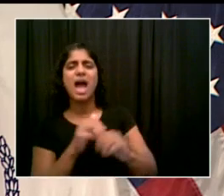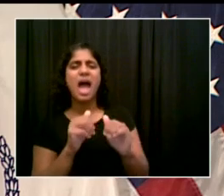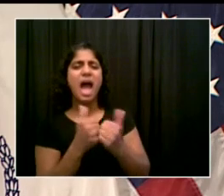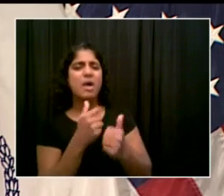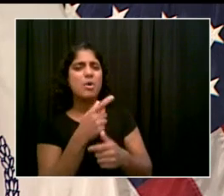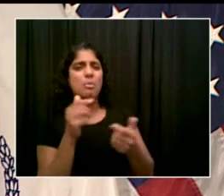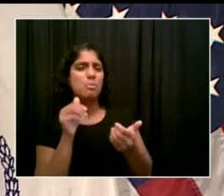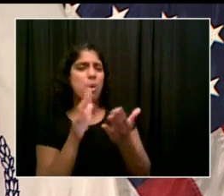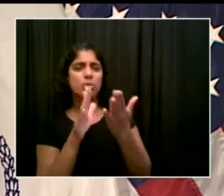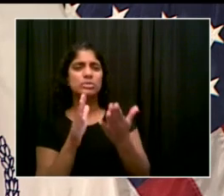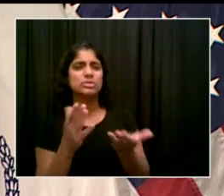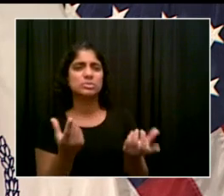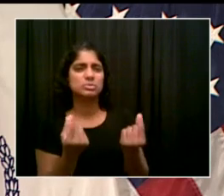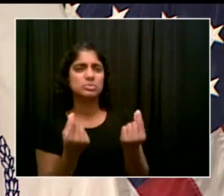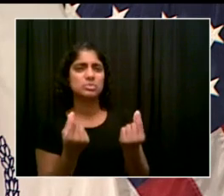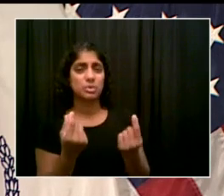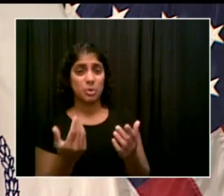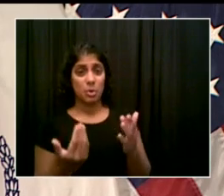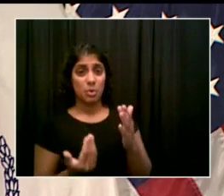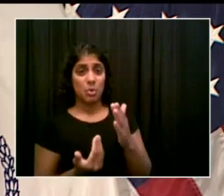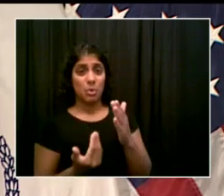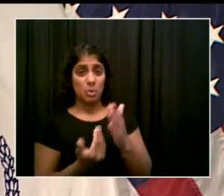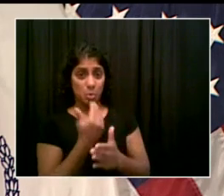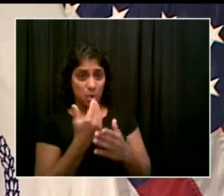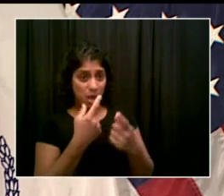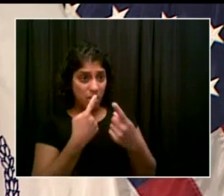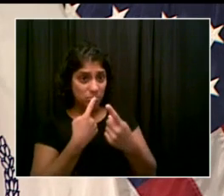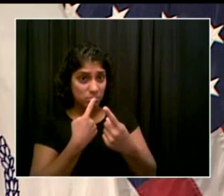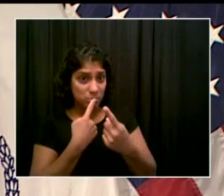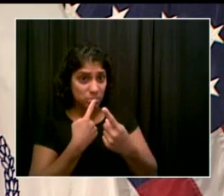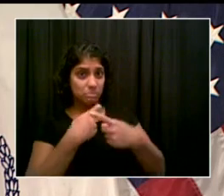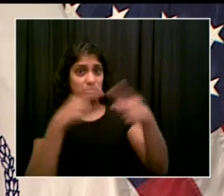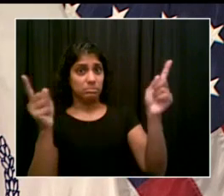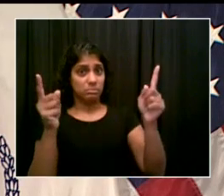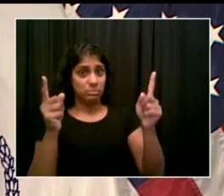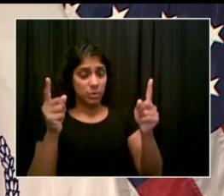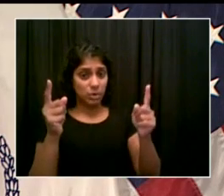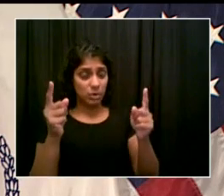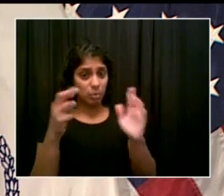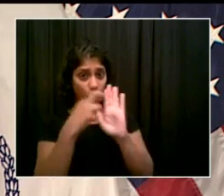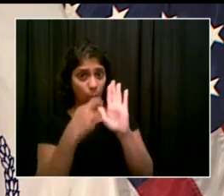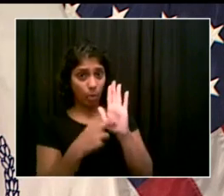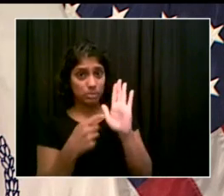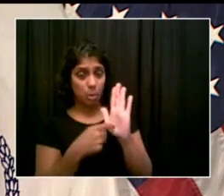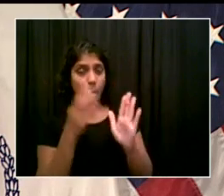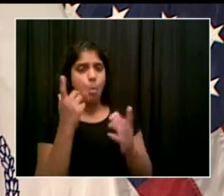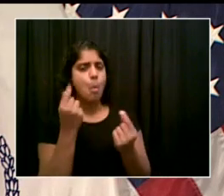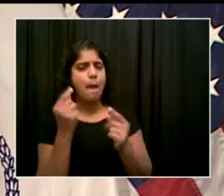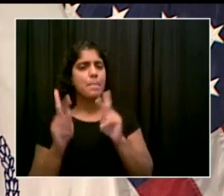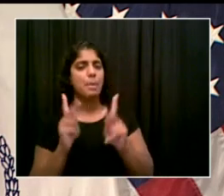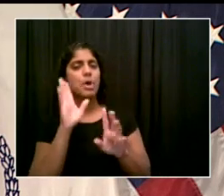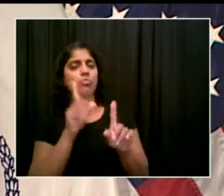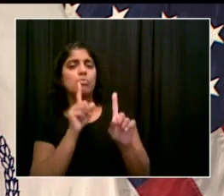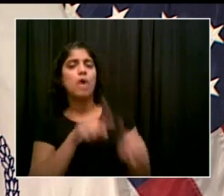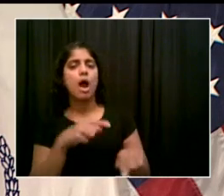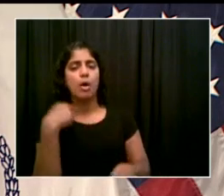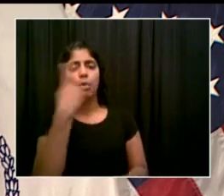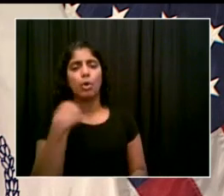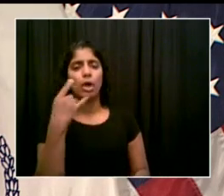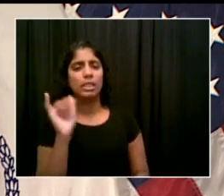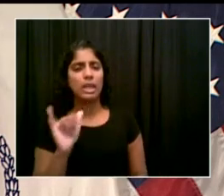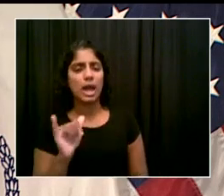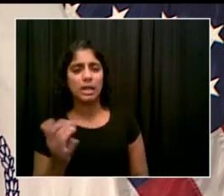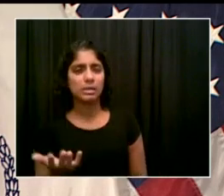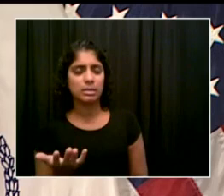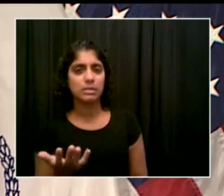We have to always watch for unintended consequences. We have to always watch for when we think something's a good idea, but maybe it turns